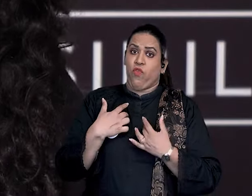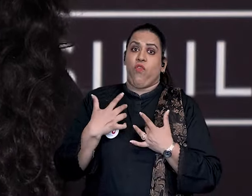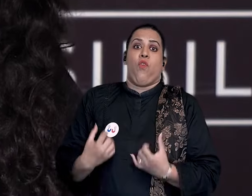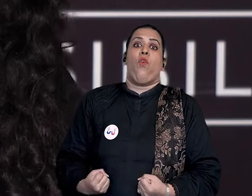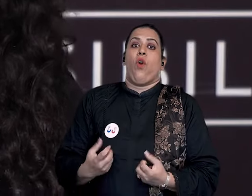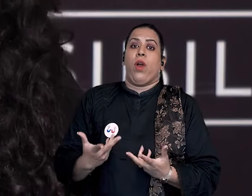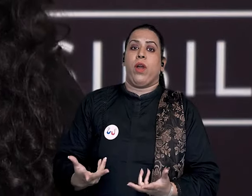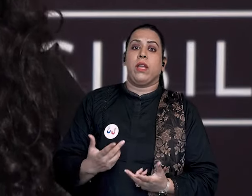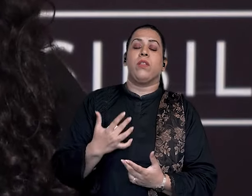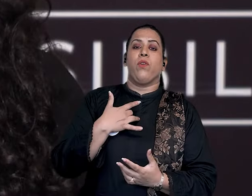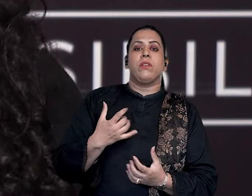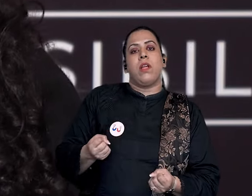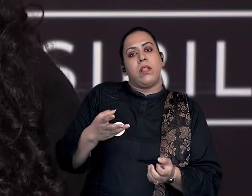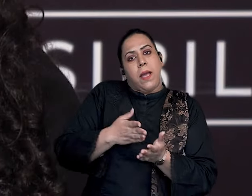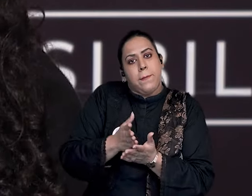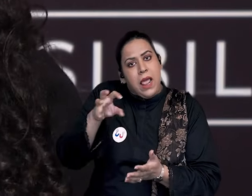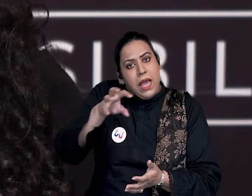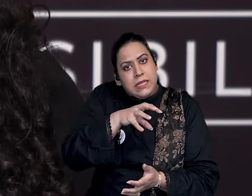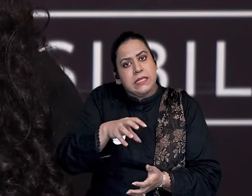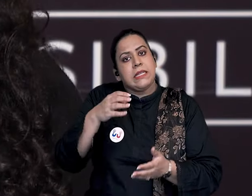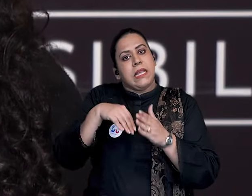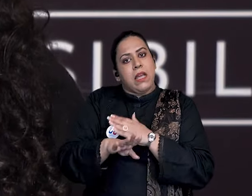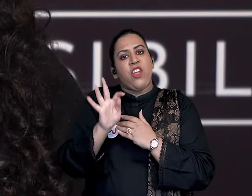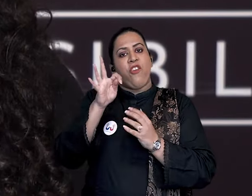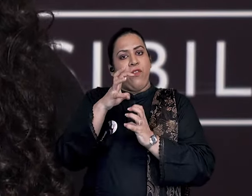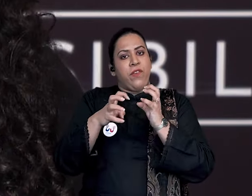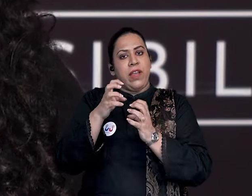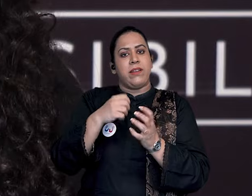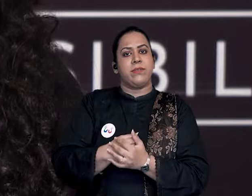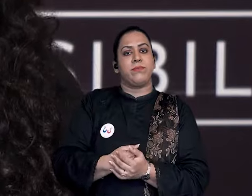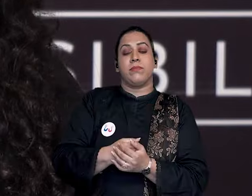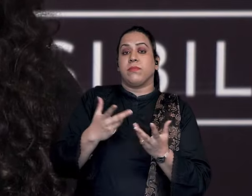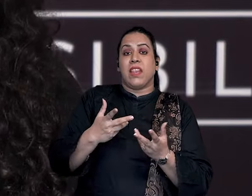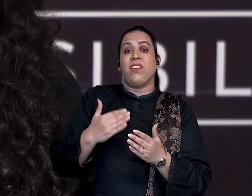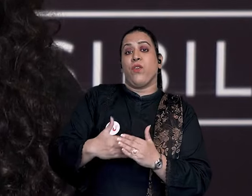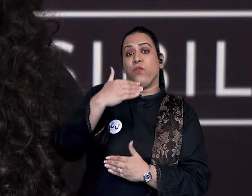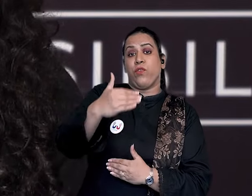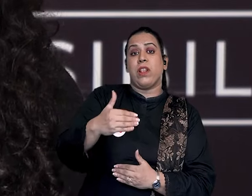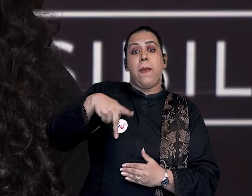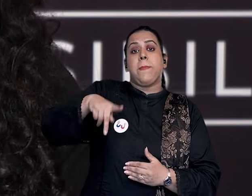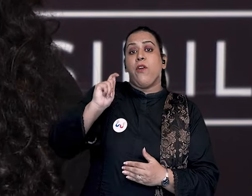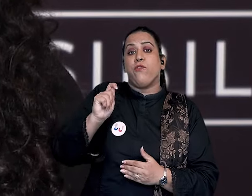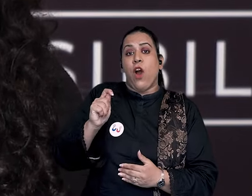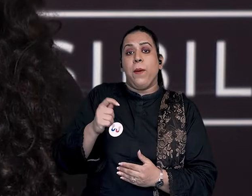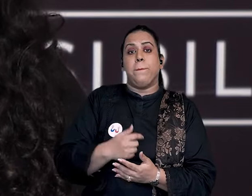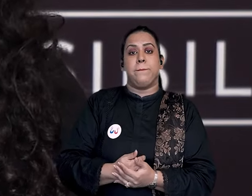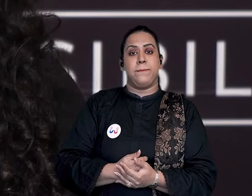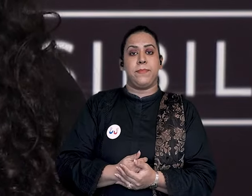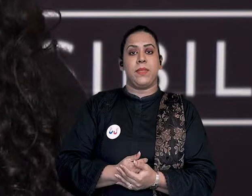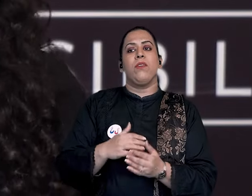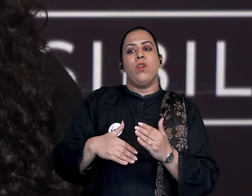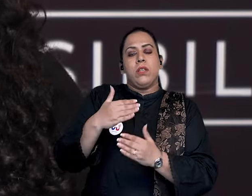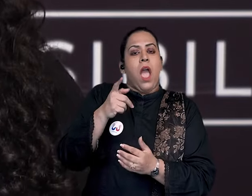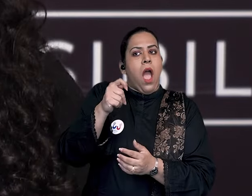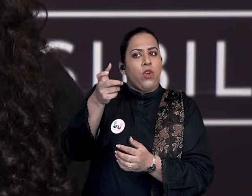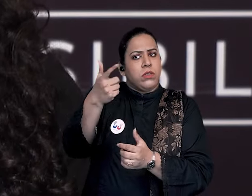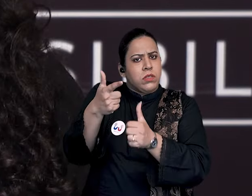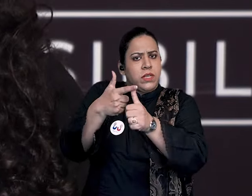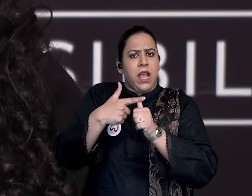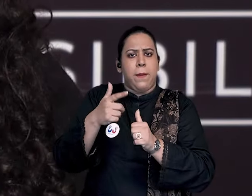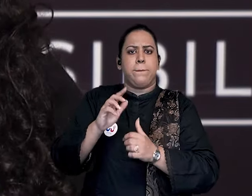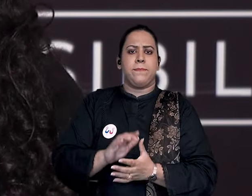and economists and designers, all of these assets, all of these intelligent people come